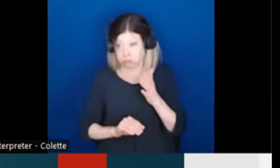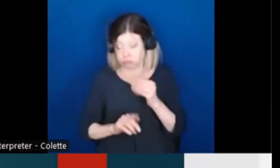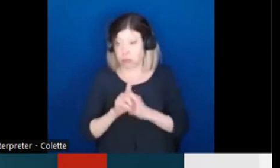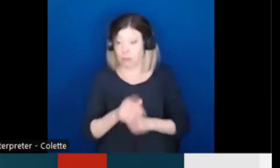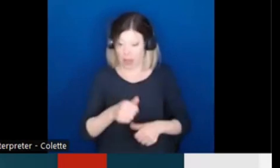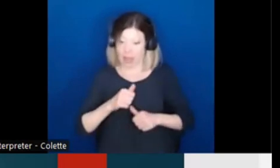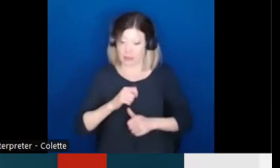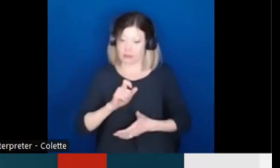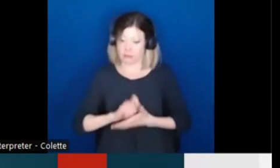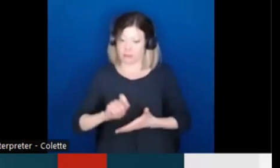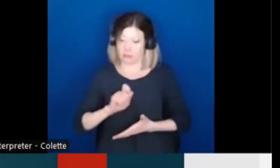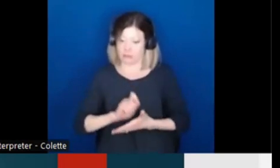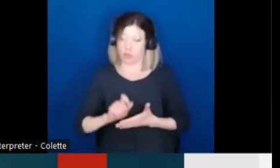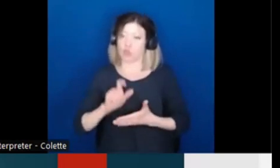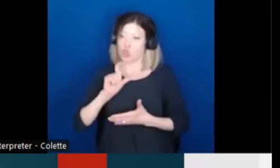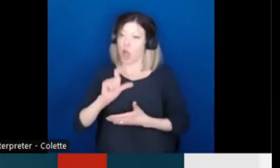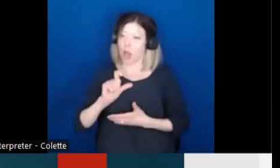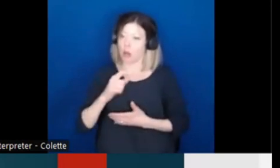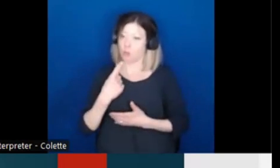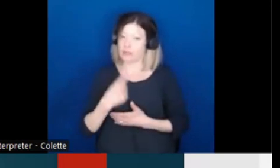some amazing writing.